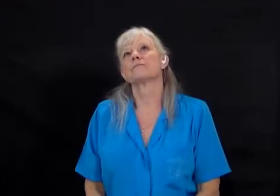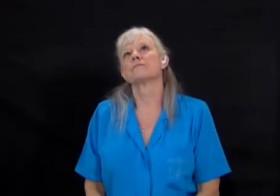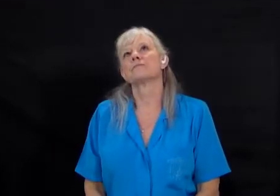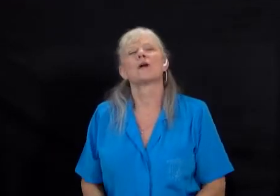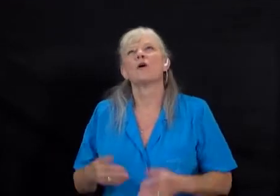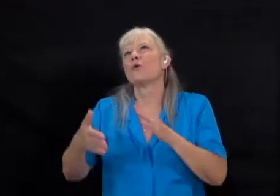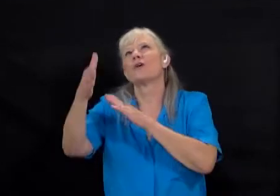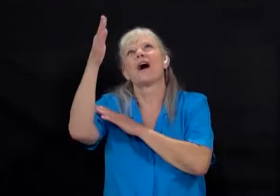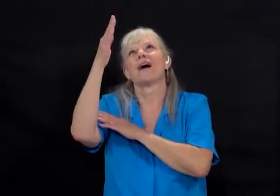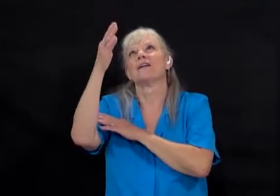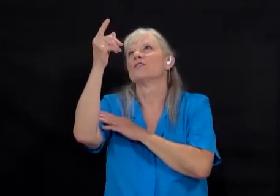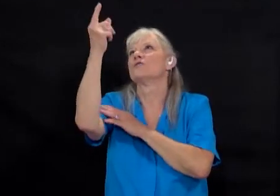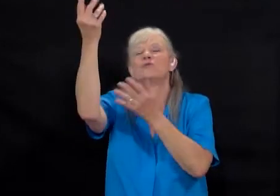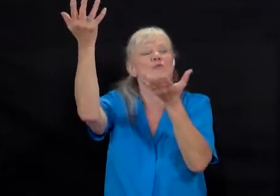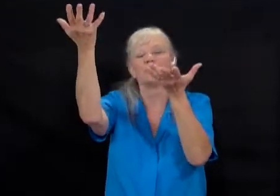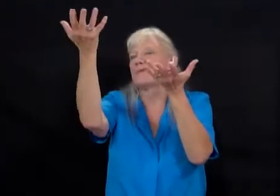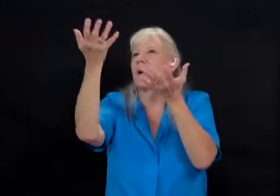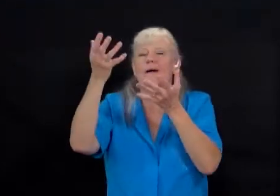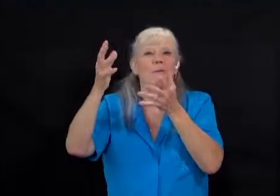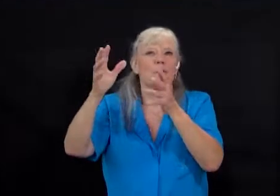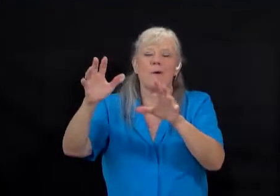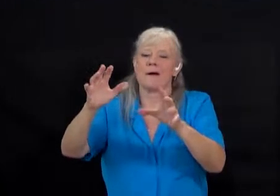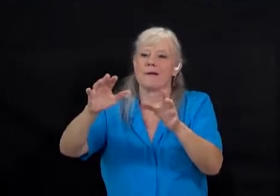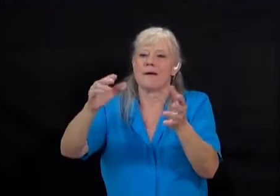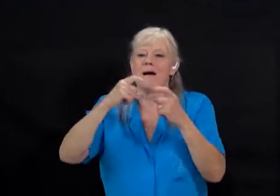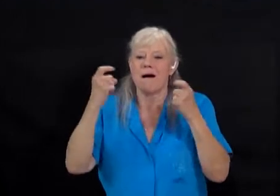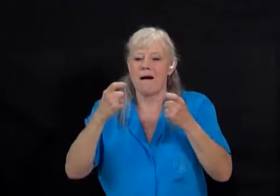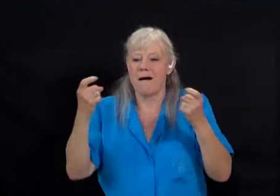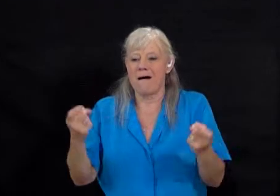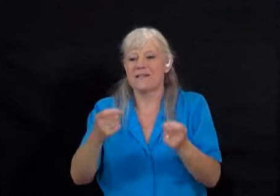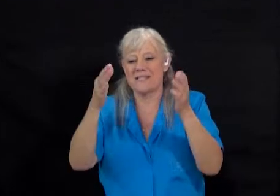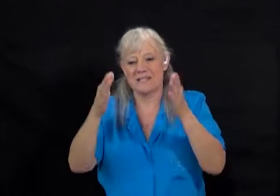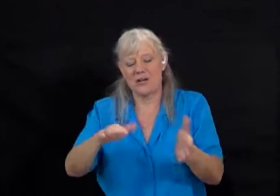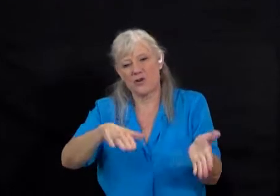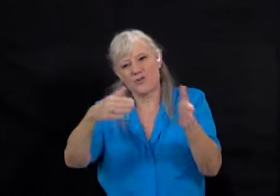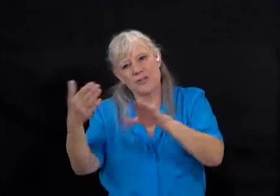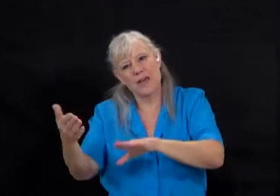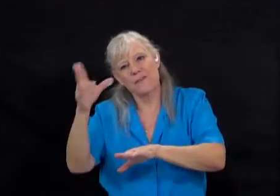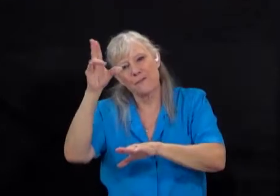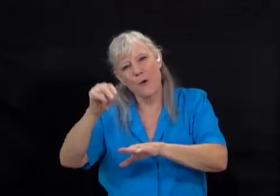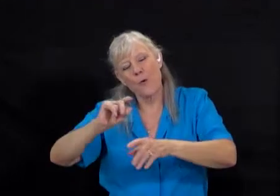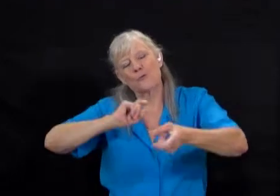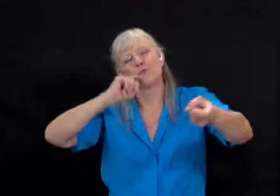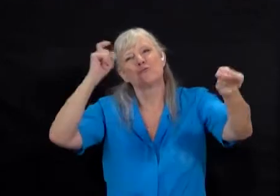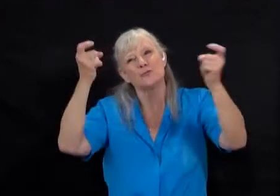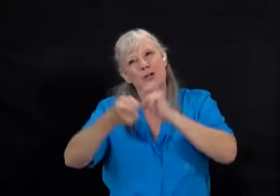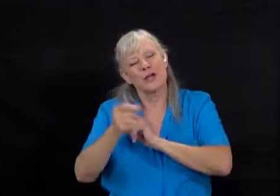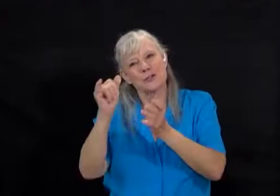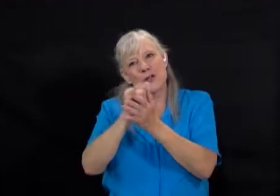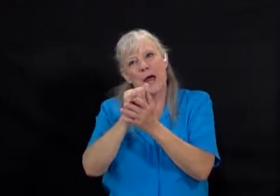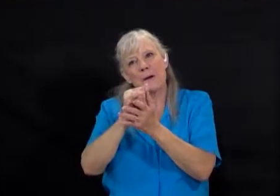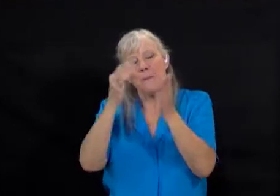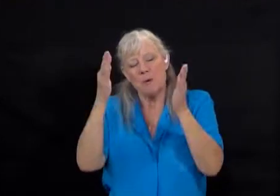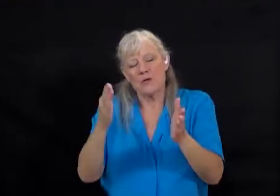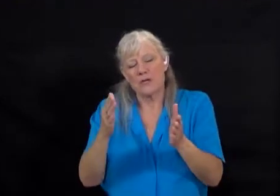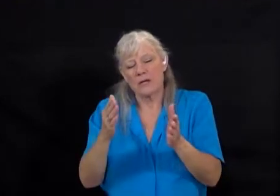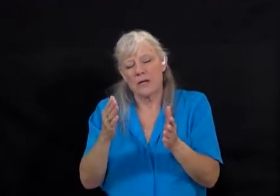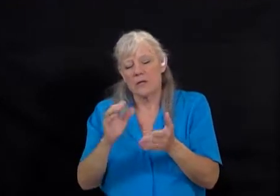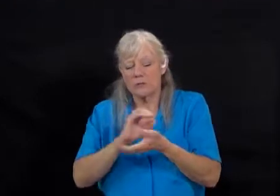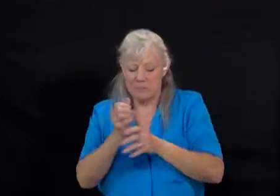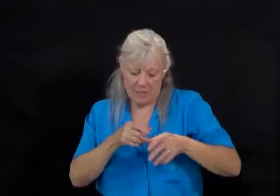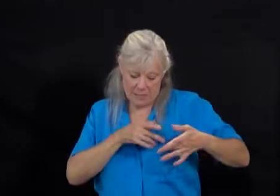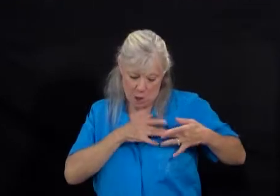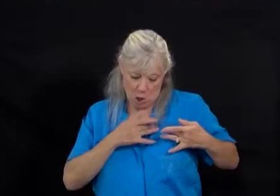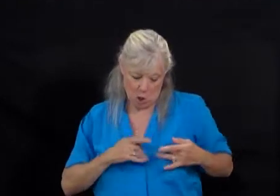O God, who wills not the death of a sinner, but rather that he be converted and live, grant, we beseech you, through